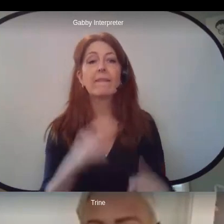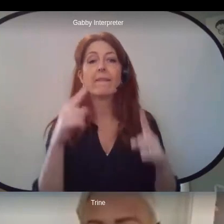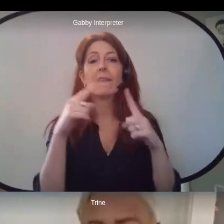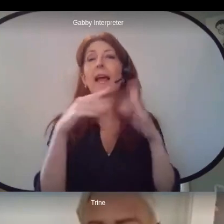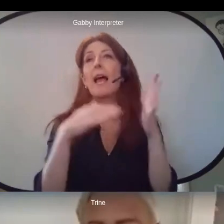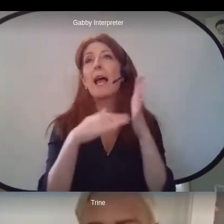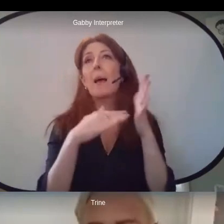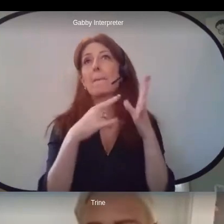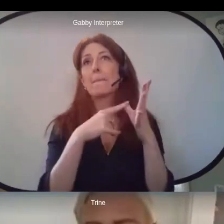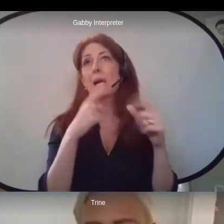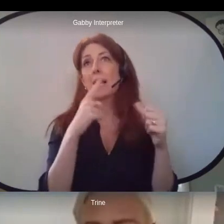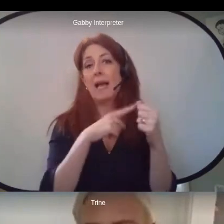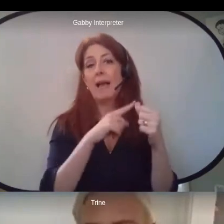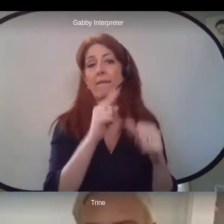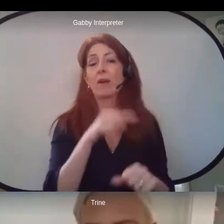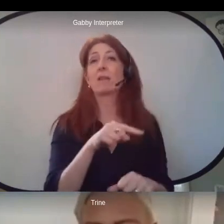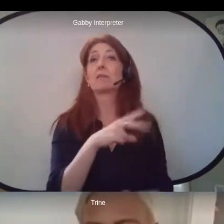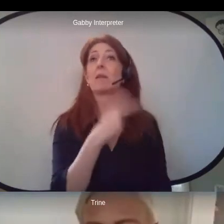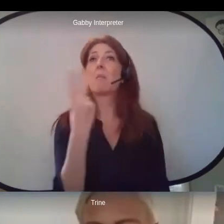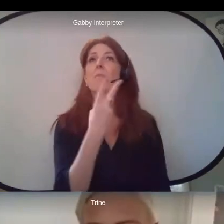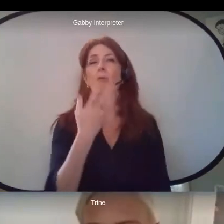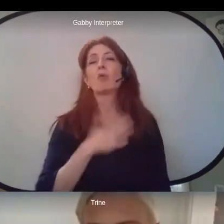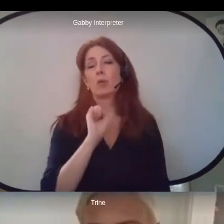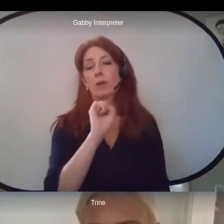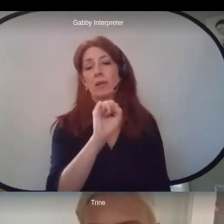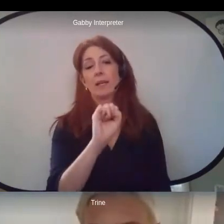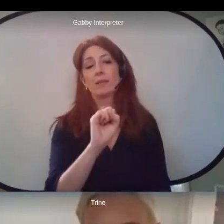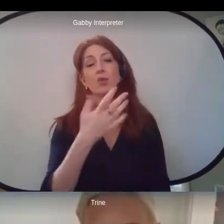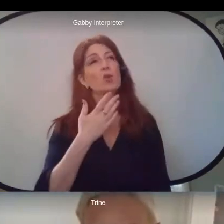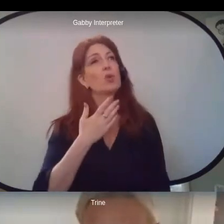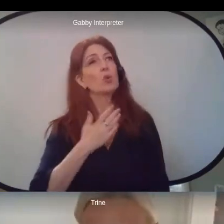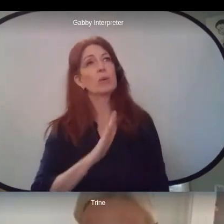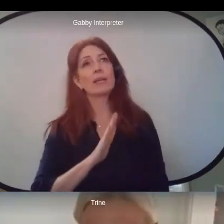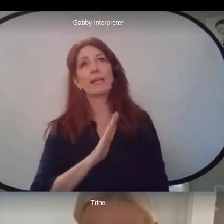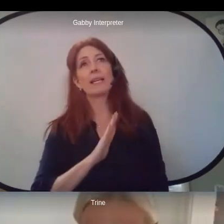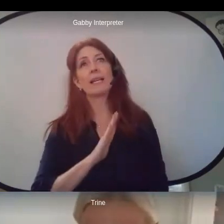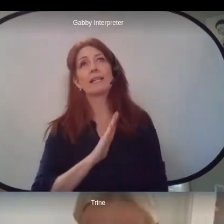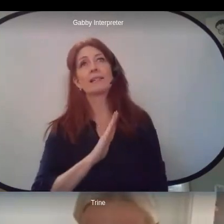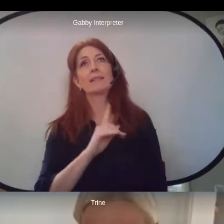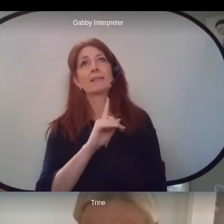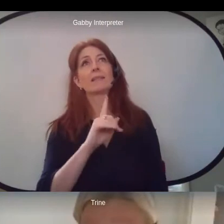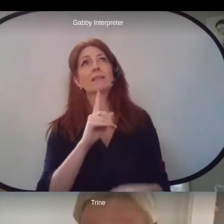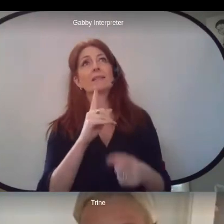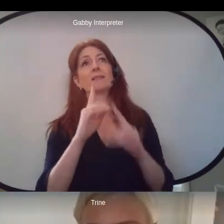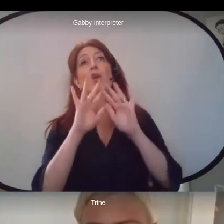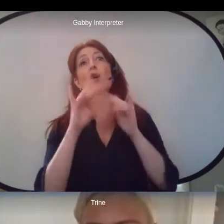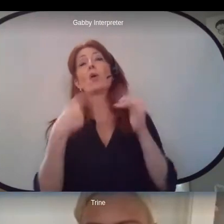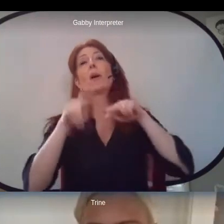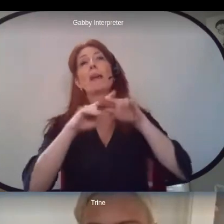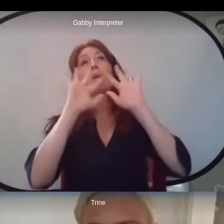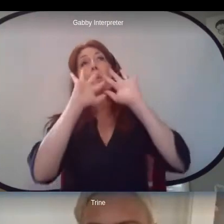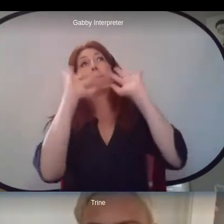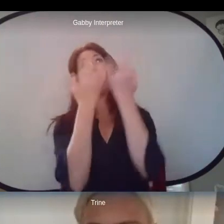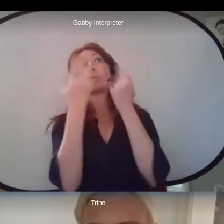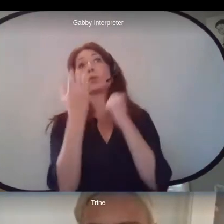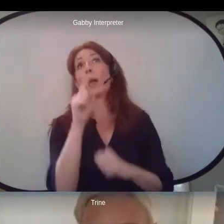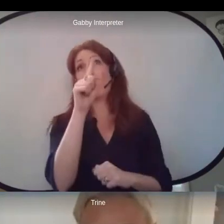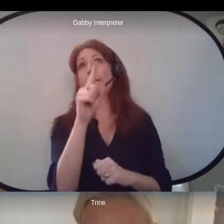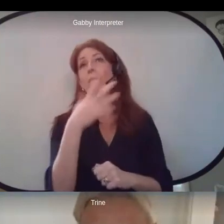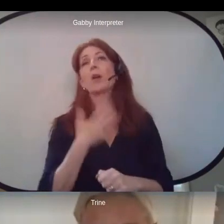both, and you have to have buy-in from the very, very top. So if you have a board, it needs to be from your board,